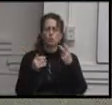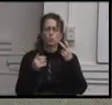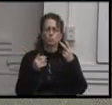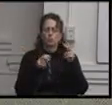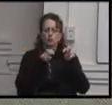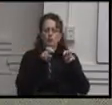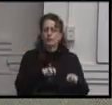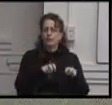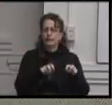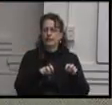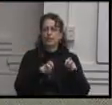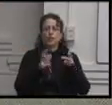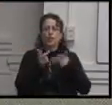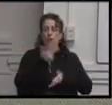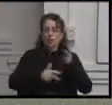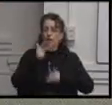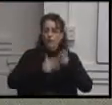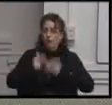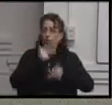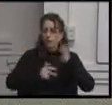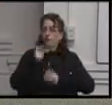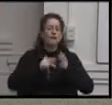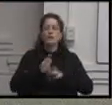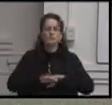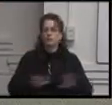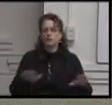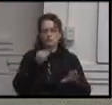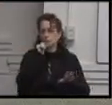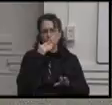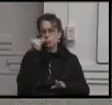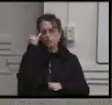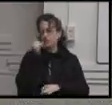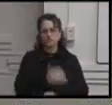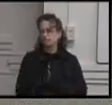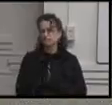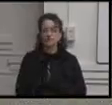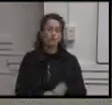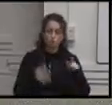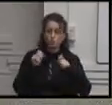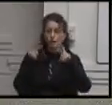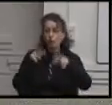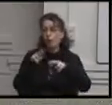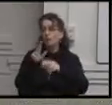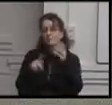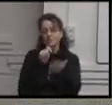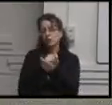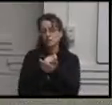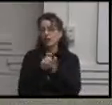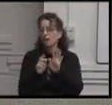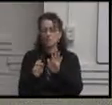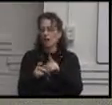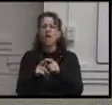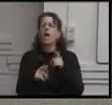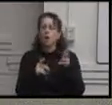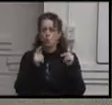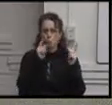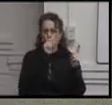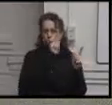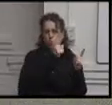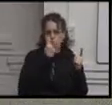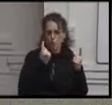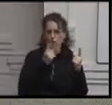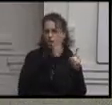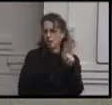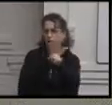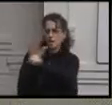can watch on BCTV if you want the information. Right. Any other questions or comments? So I think what we're going to do at this point,